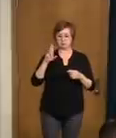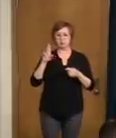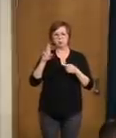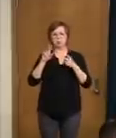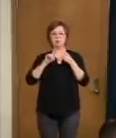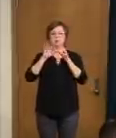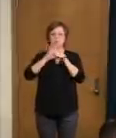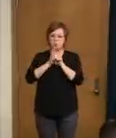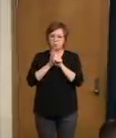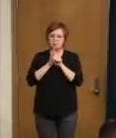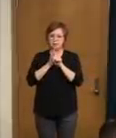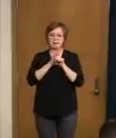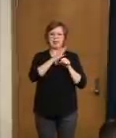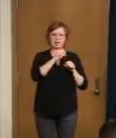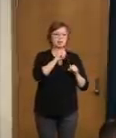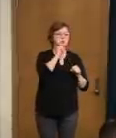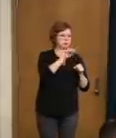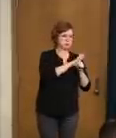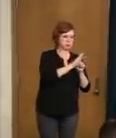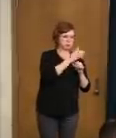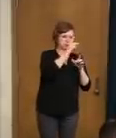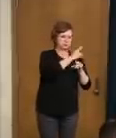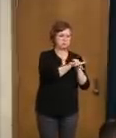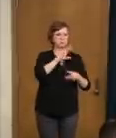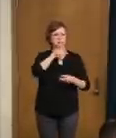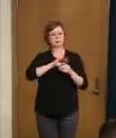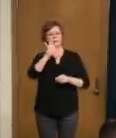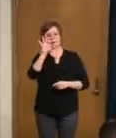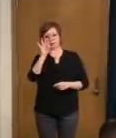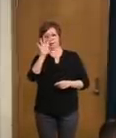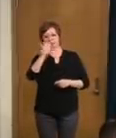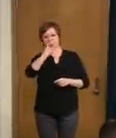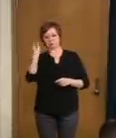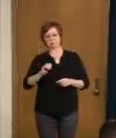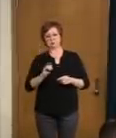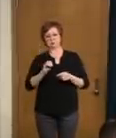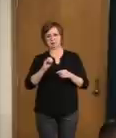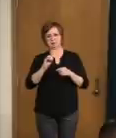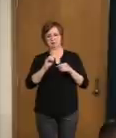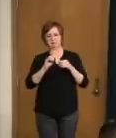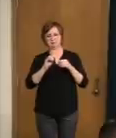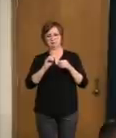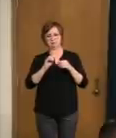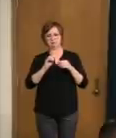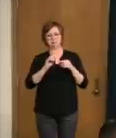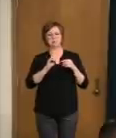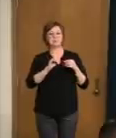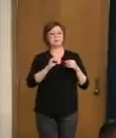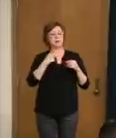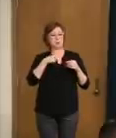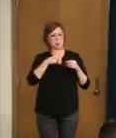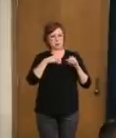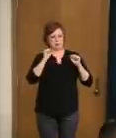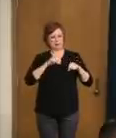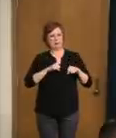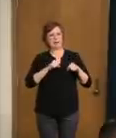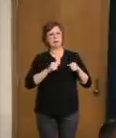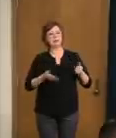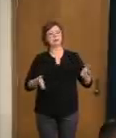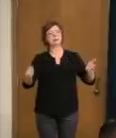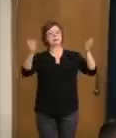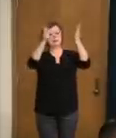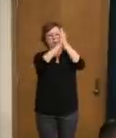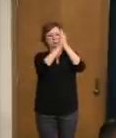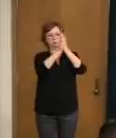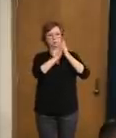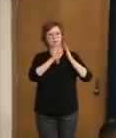COVID and non-COVID patients. And we know that we can double that capacity with the work that we've already done to ensure